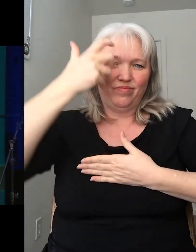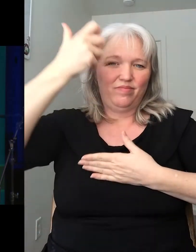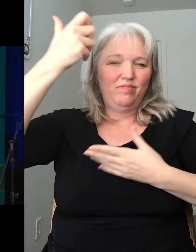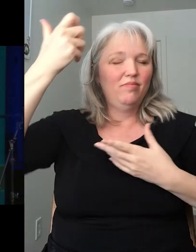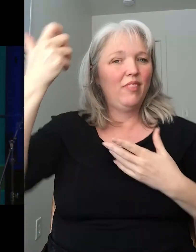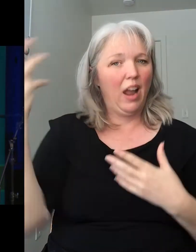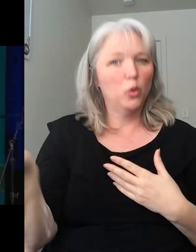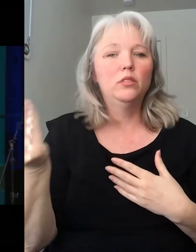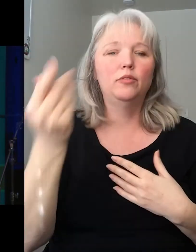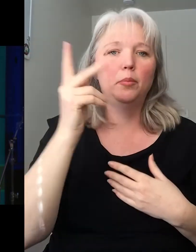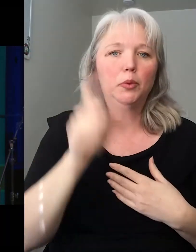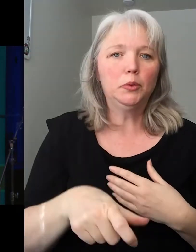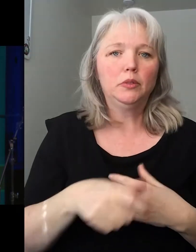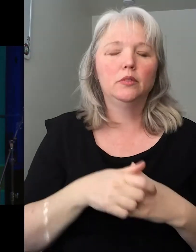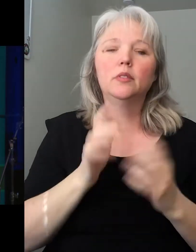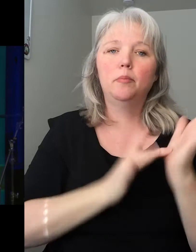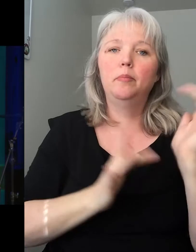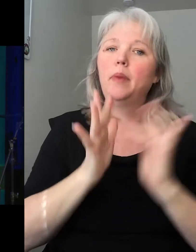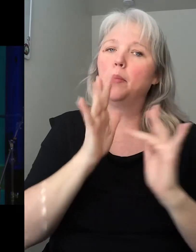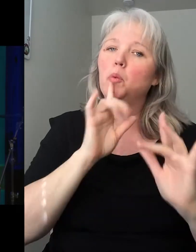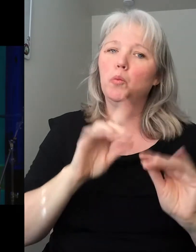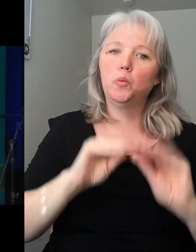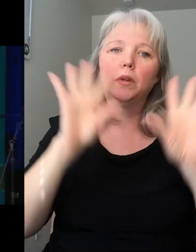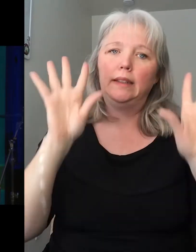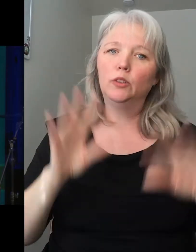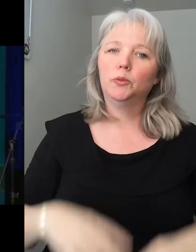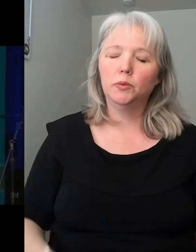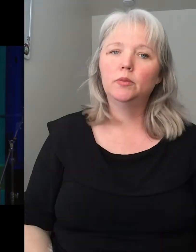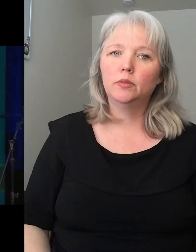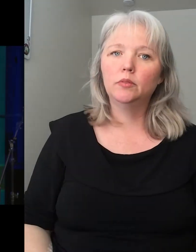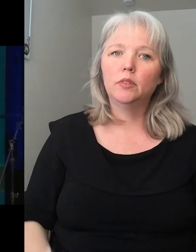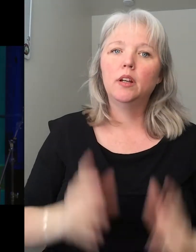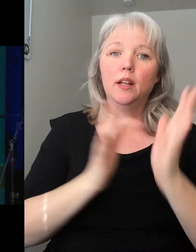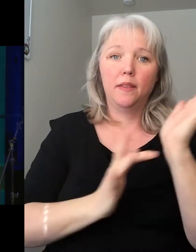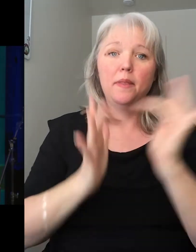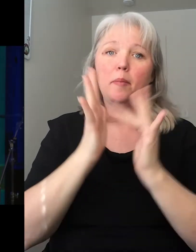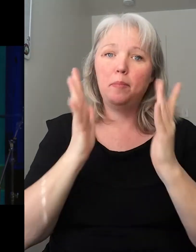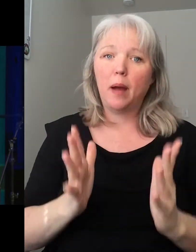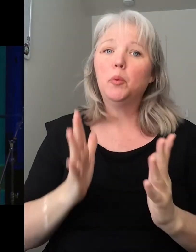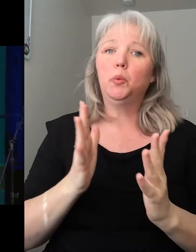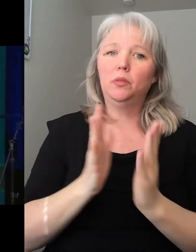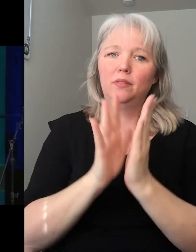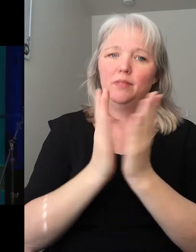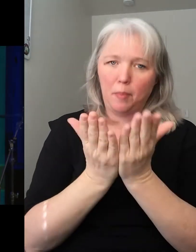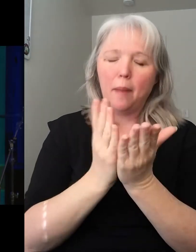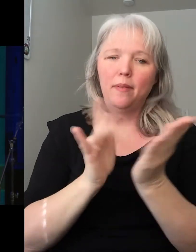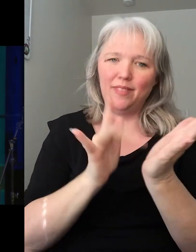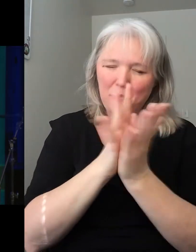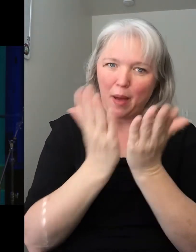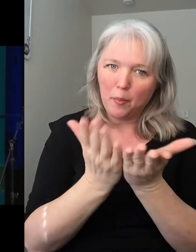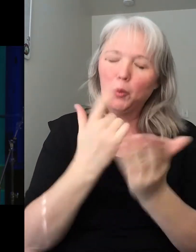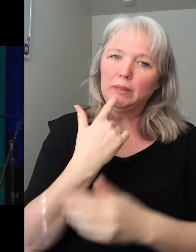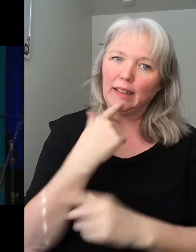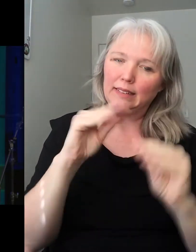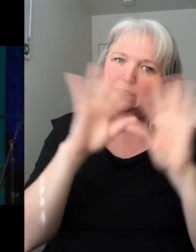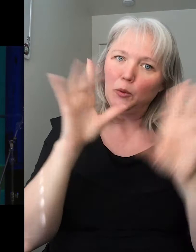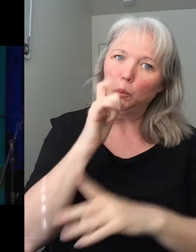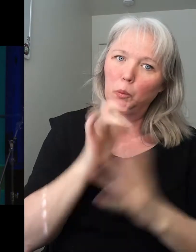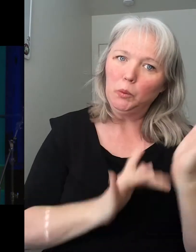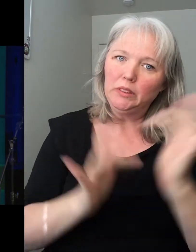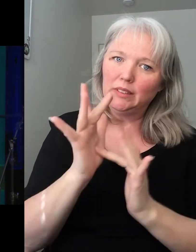an individual. The Bible's very clear about this. The Bible says very clearly who Jesus